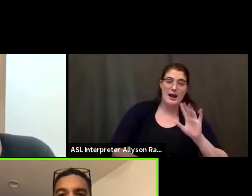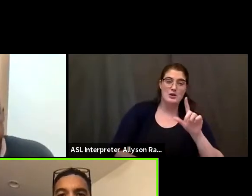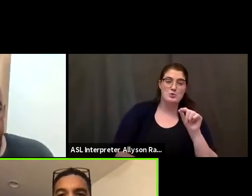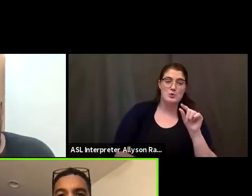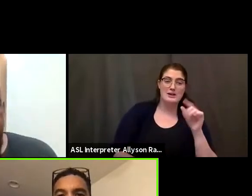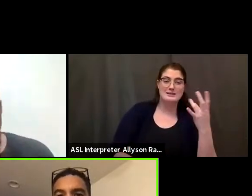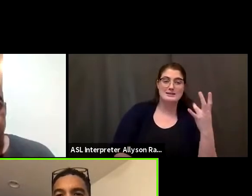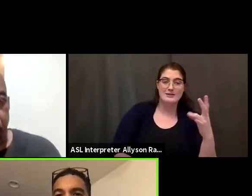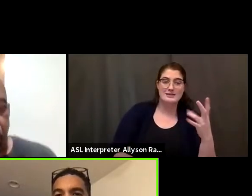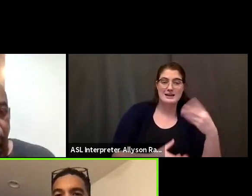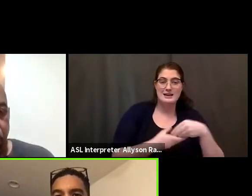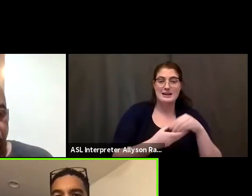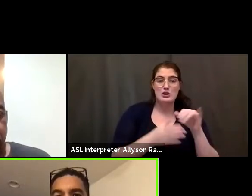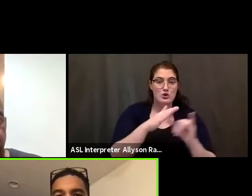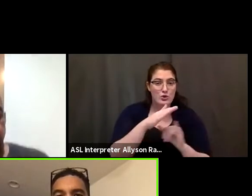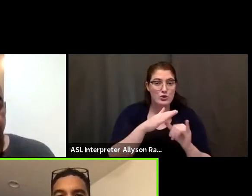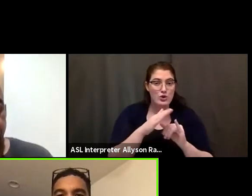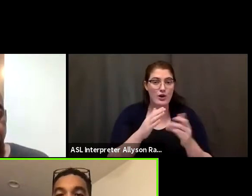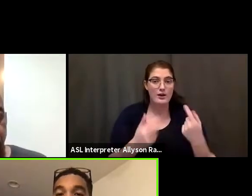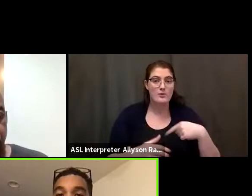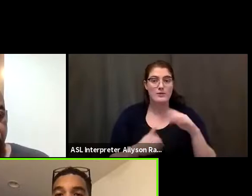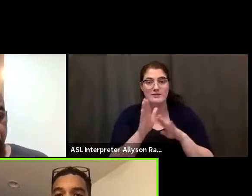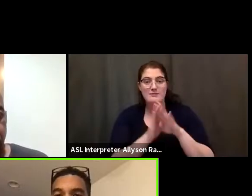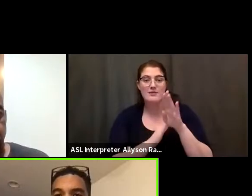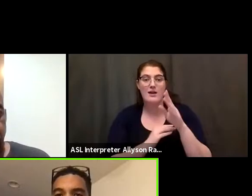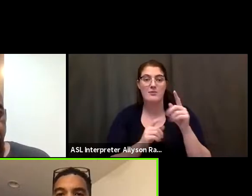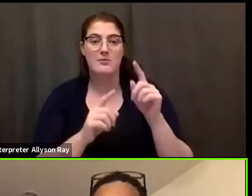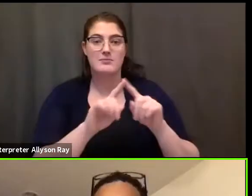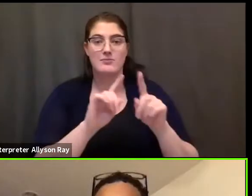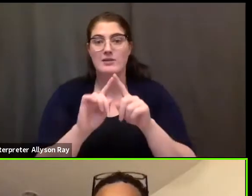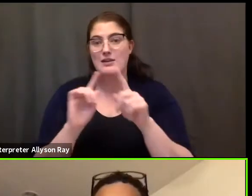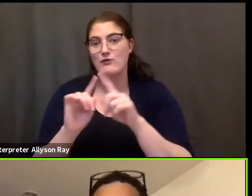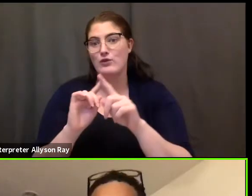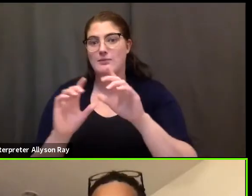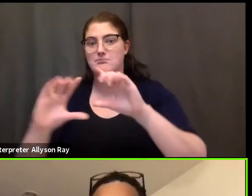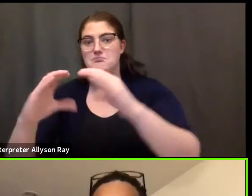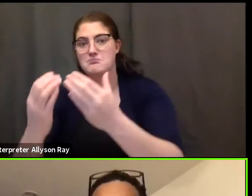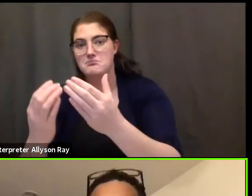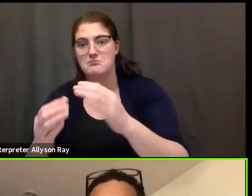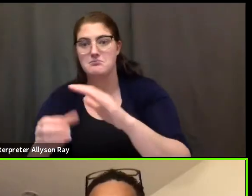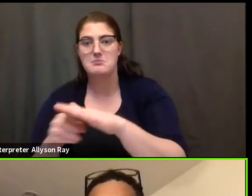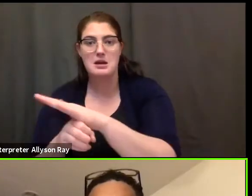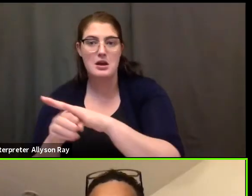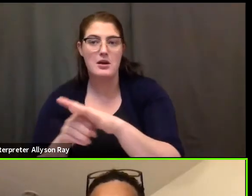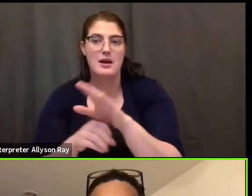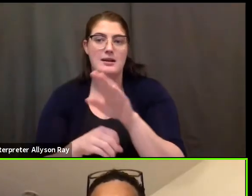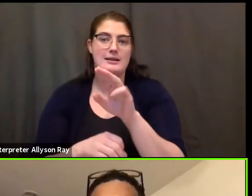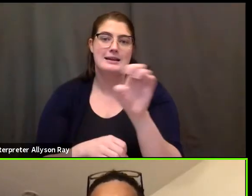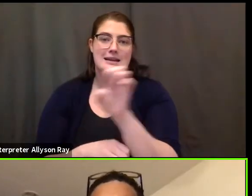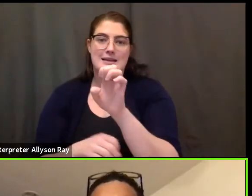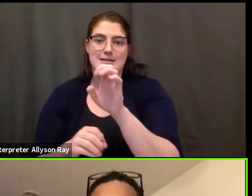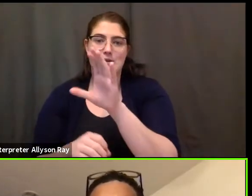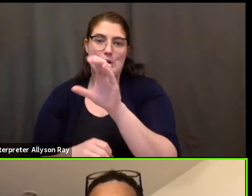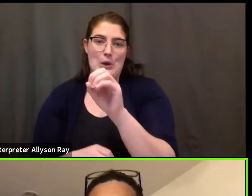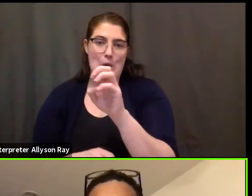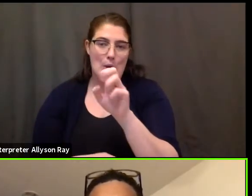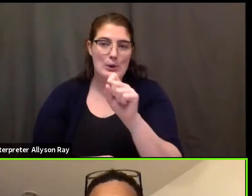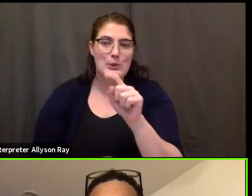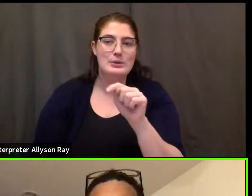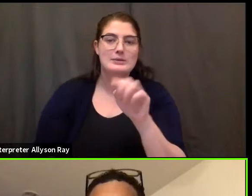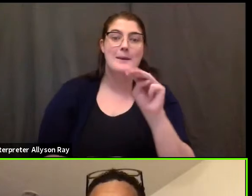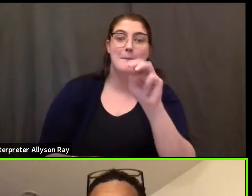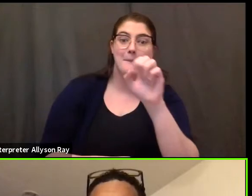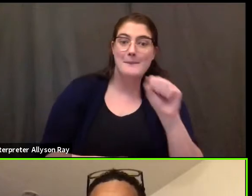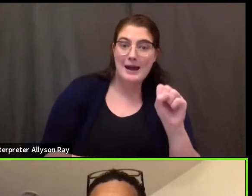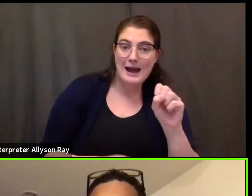York, and have developed several hubs around the East Coast corridor, Massachusetts, Connecticut, North Carolina, as well